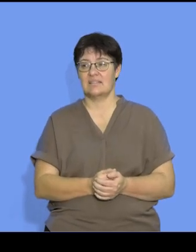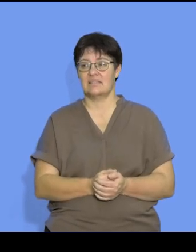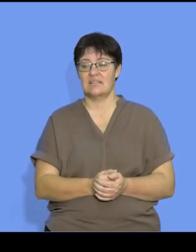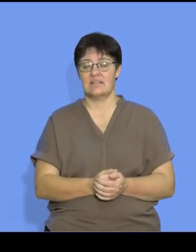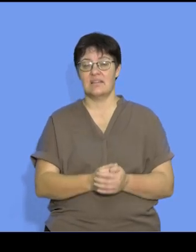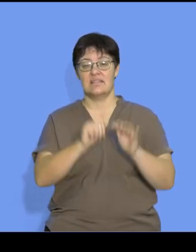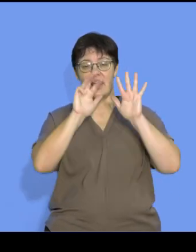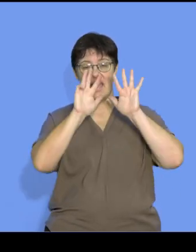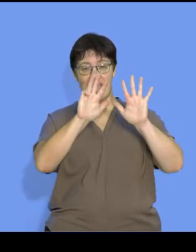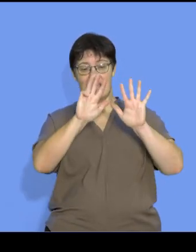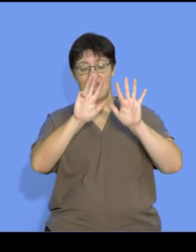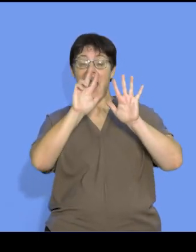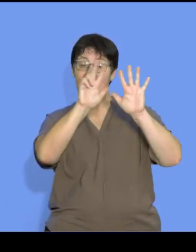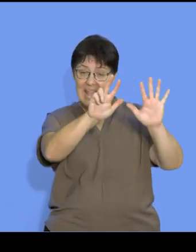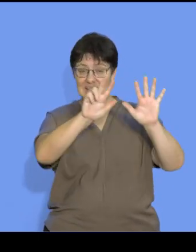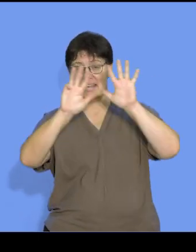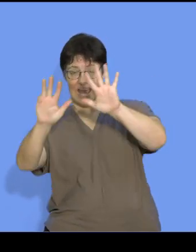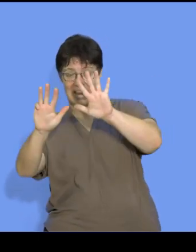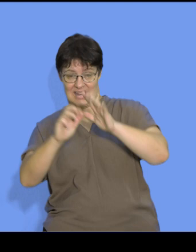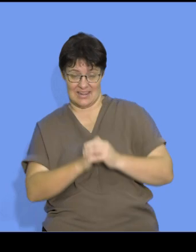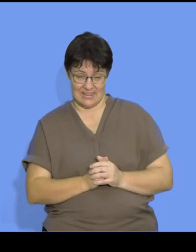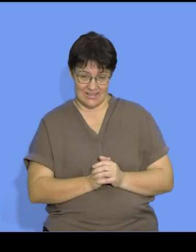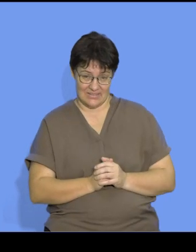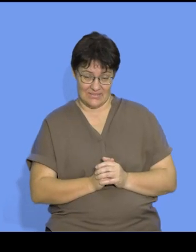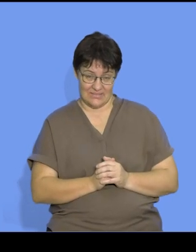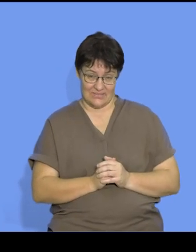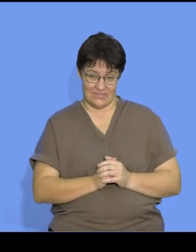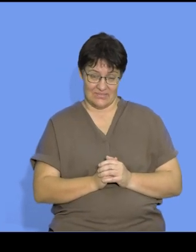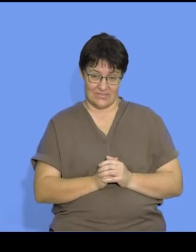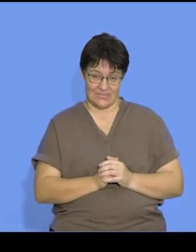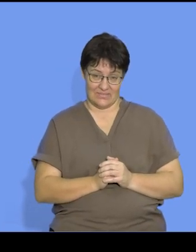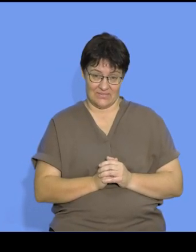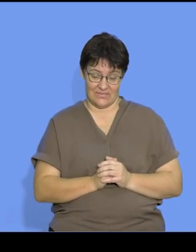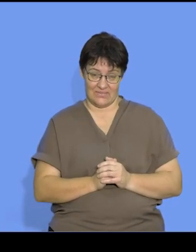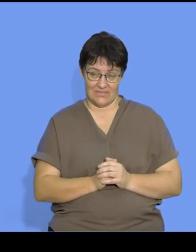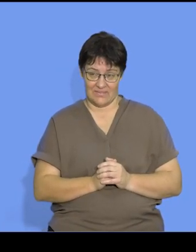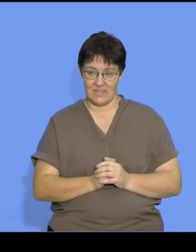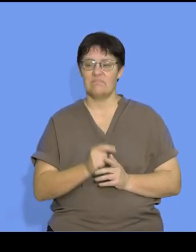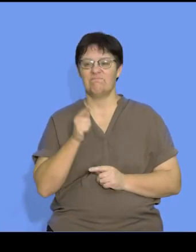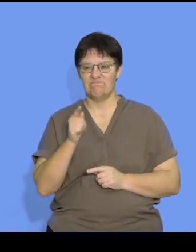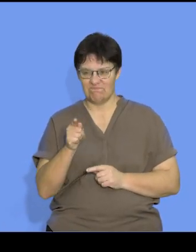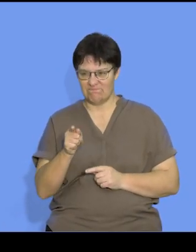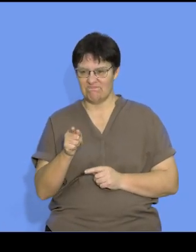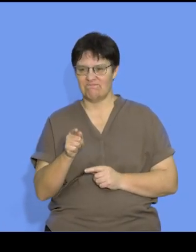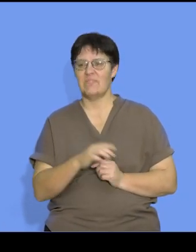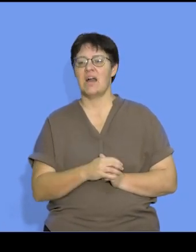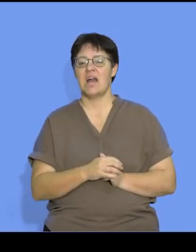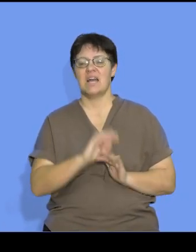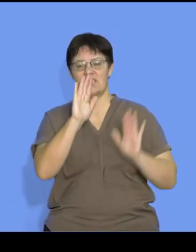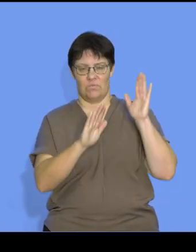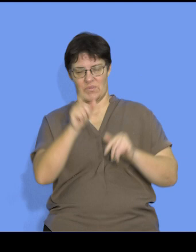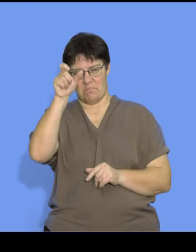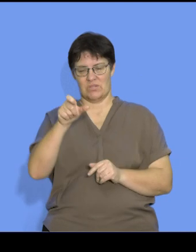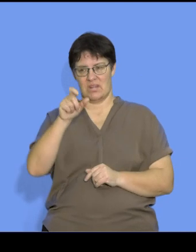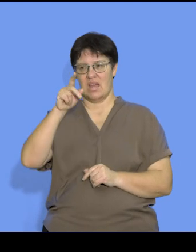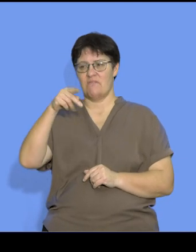term value is 89. So that is the Fibonacci sequence. The